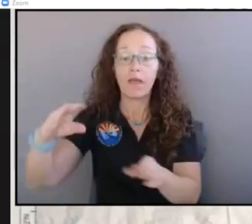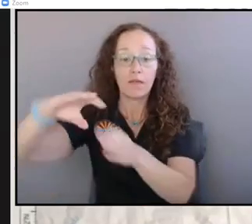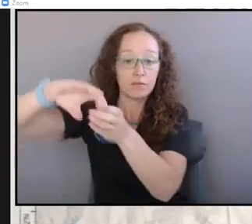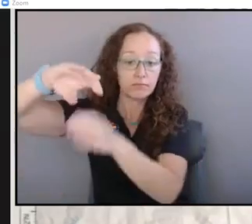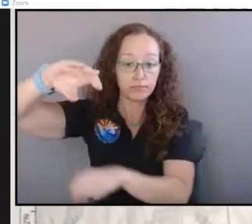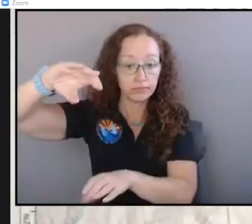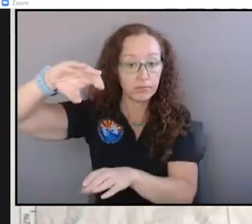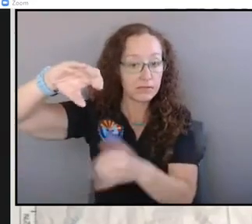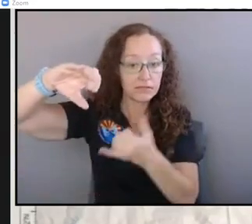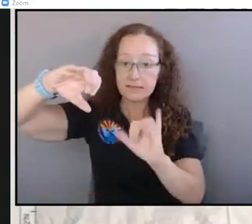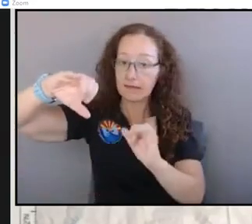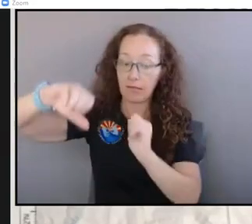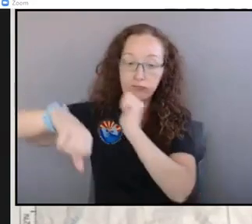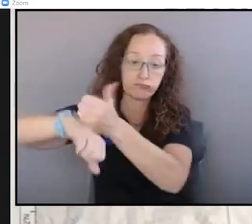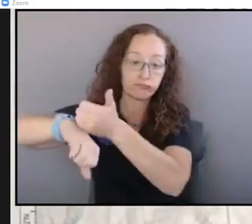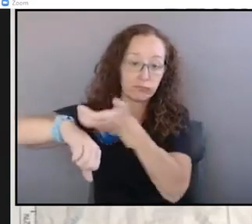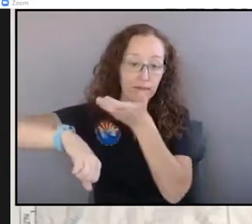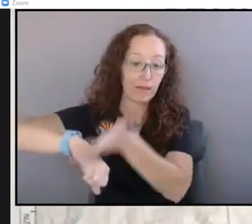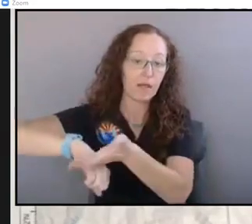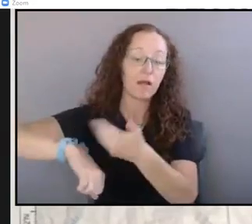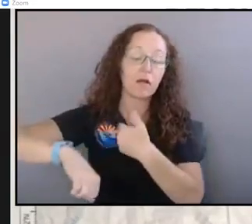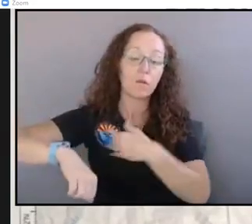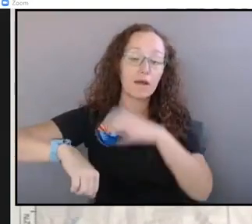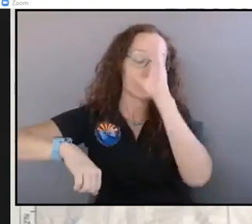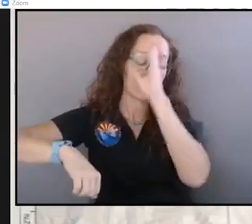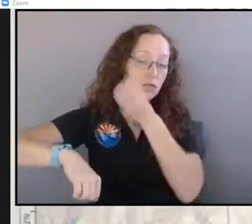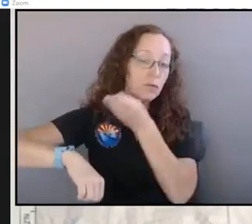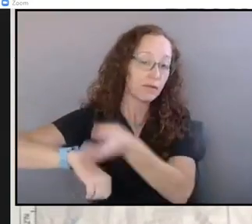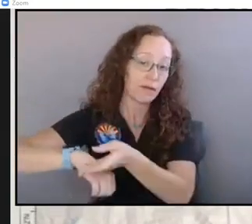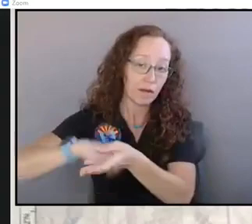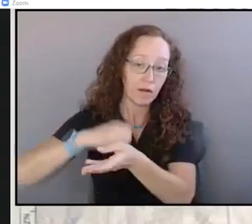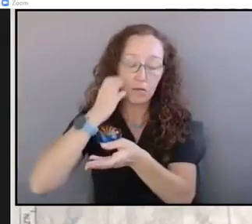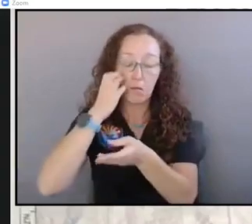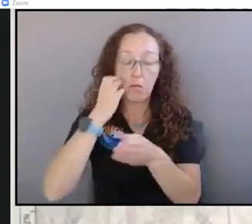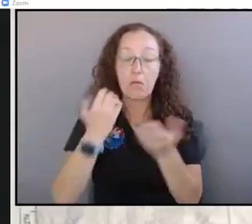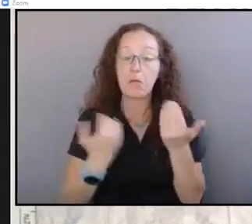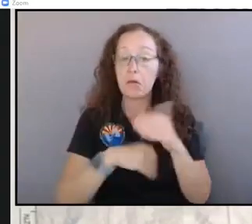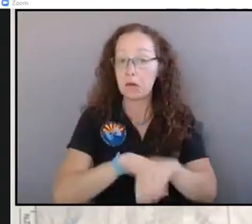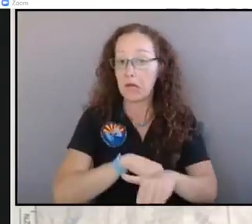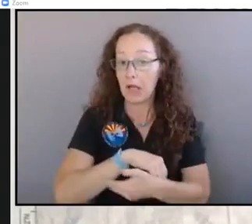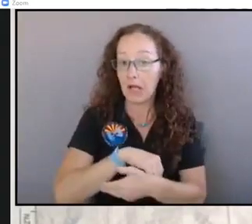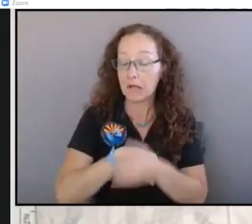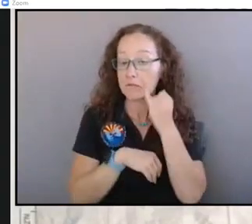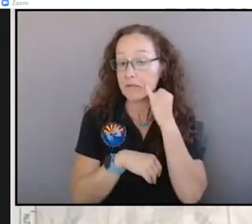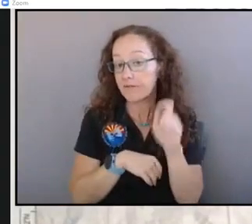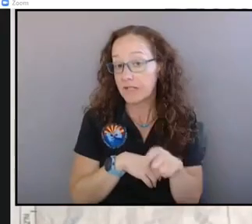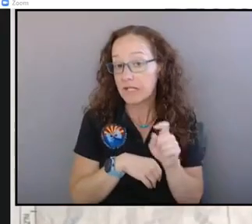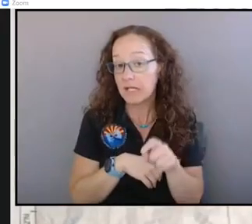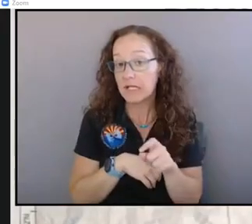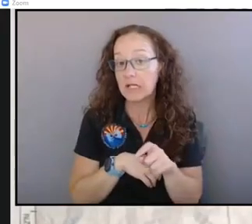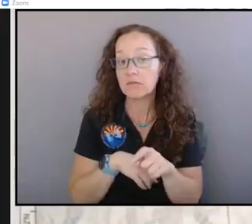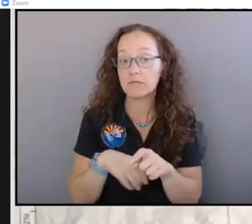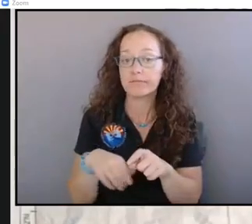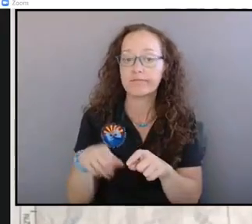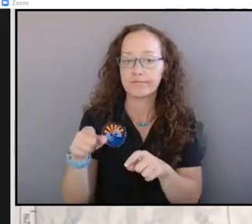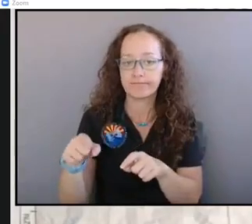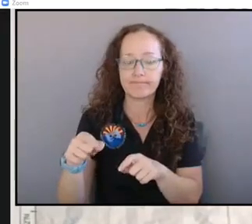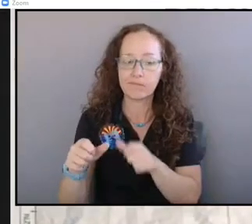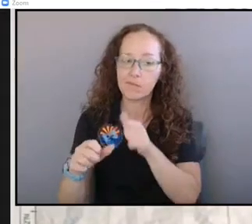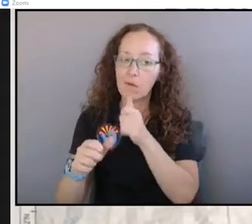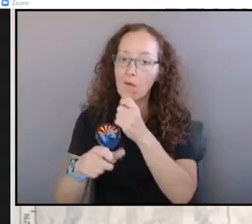and tonight, if need be, they will be able to hopefully hold it on that. That's the